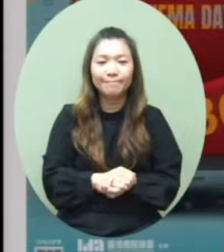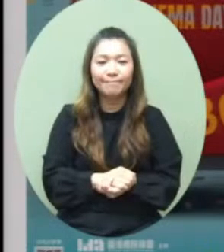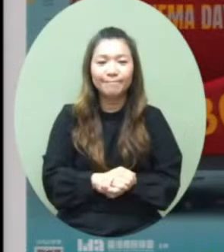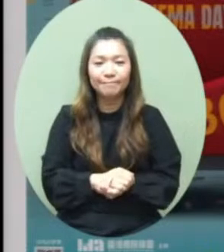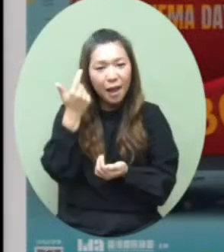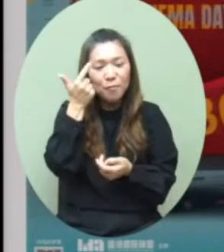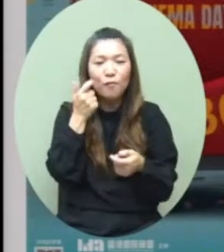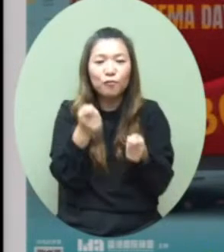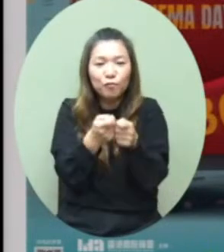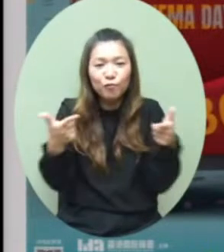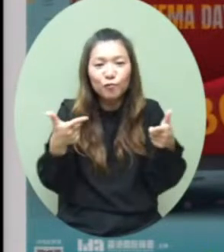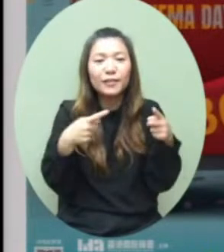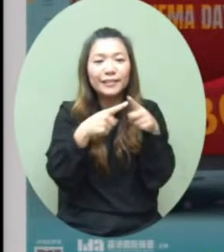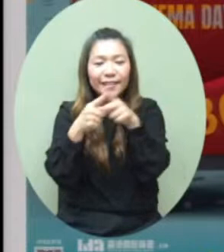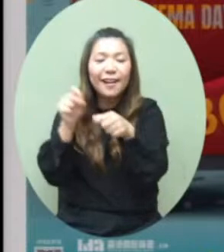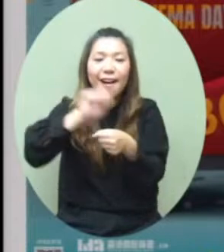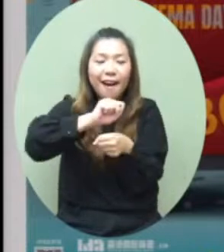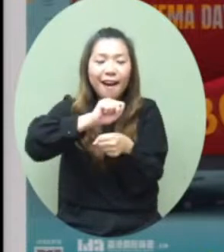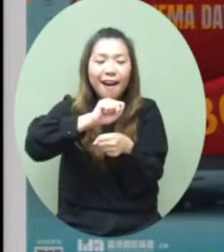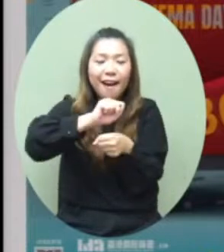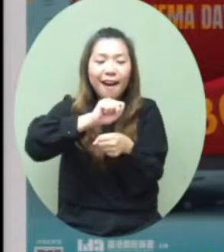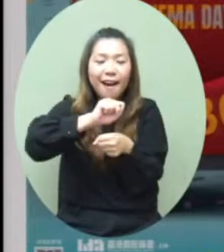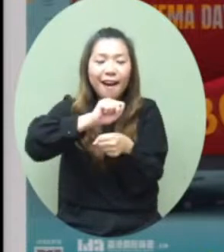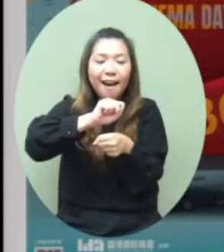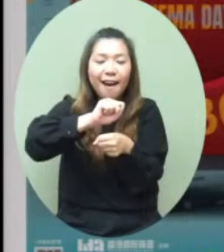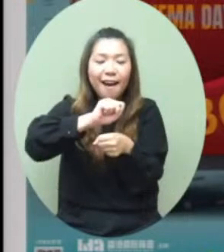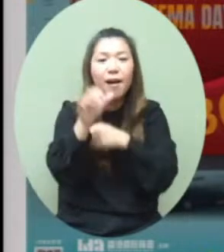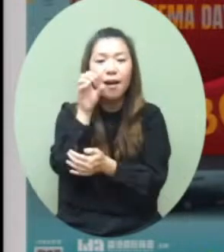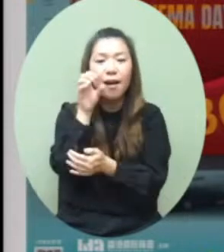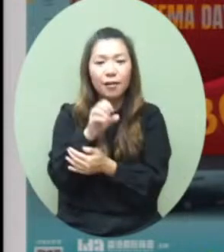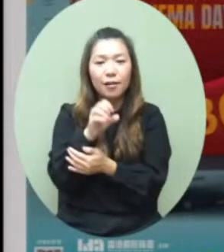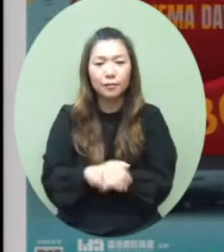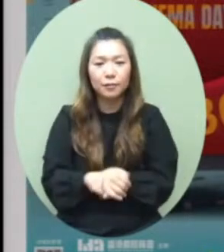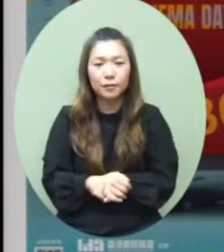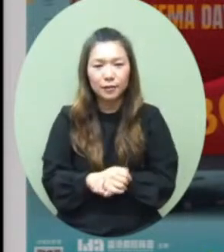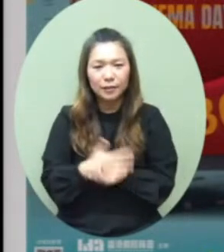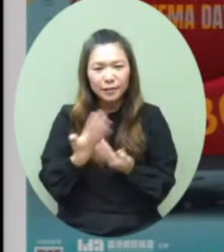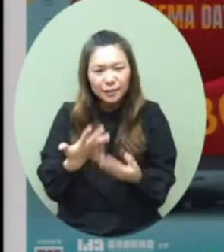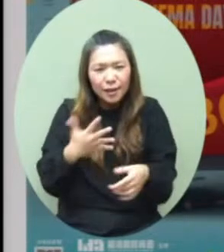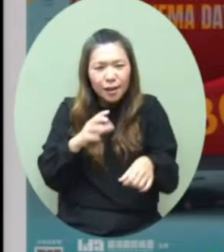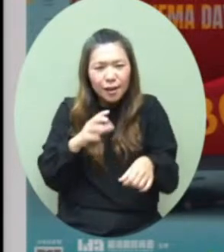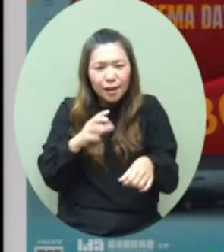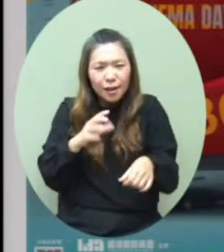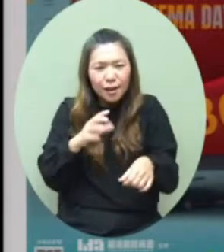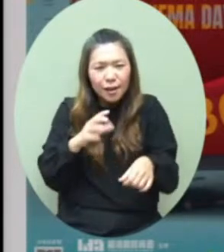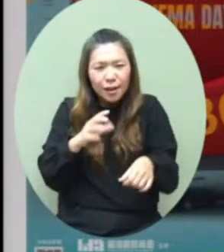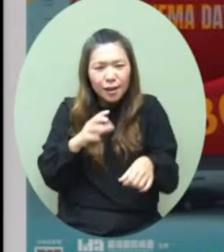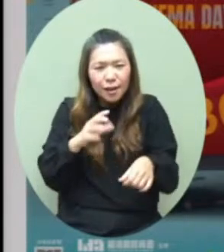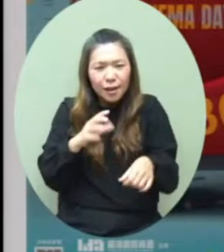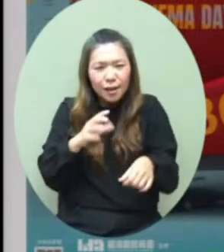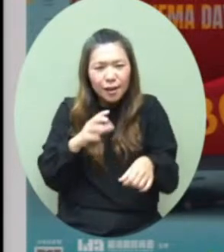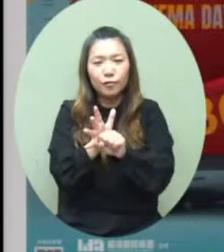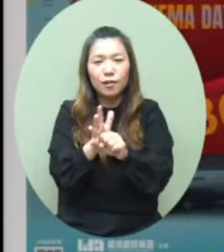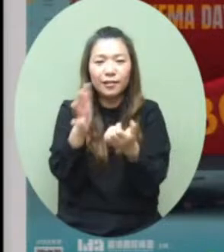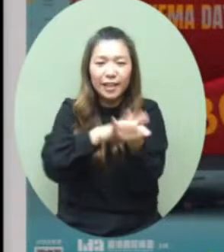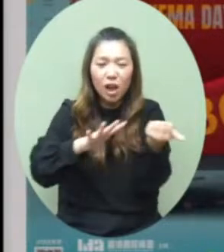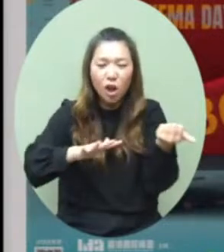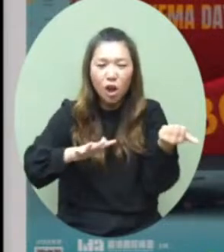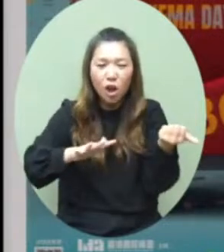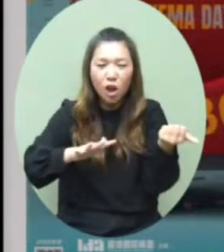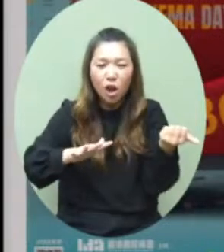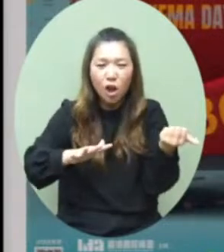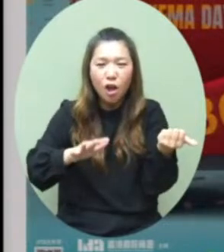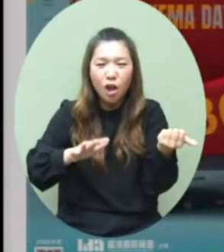to enjoy going back to the cinema to watch movies. We also want to expand the